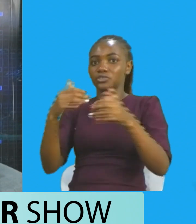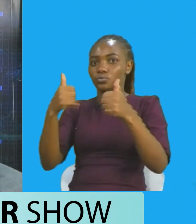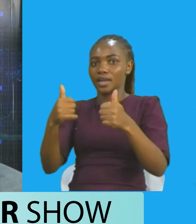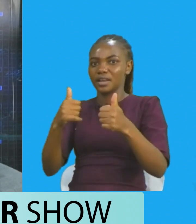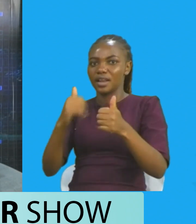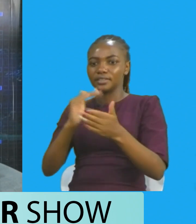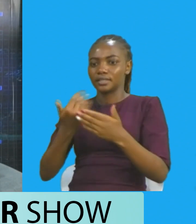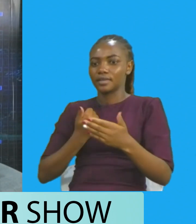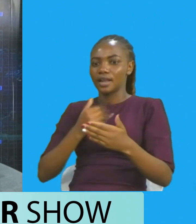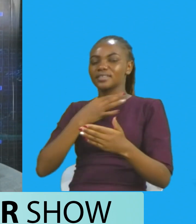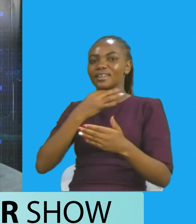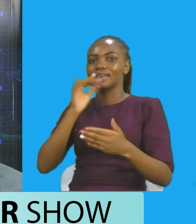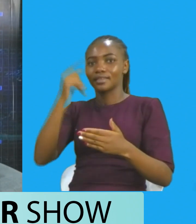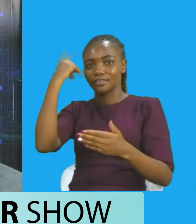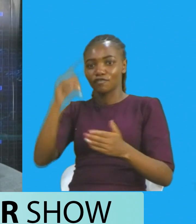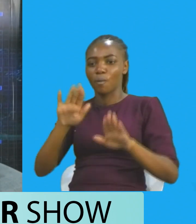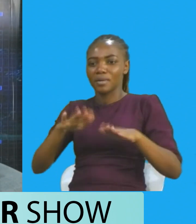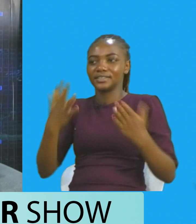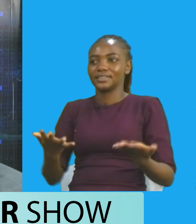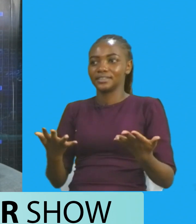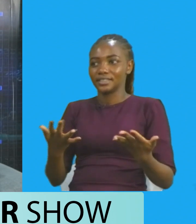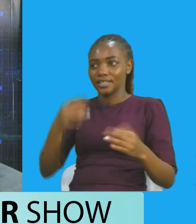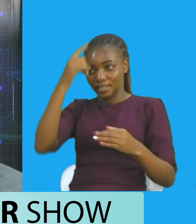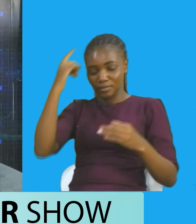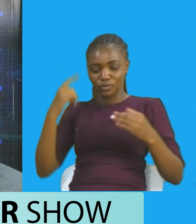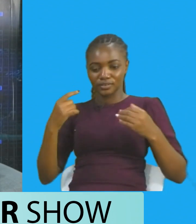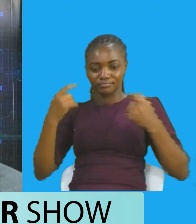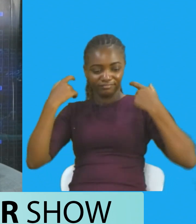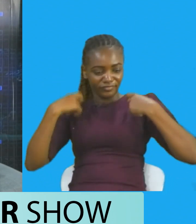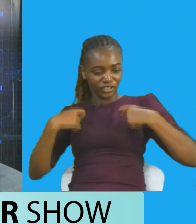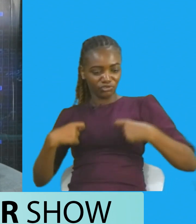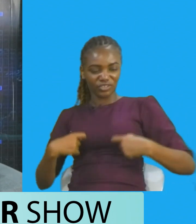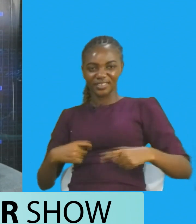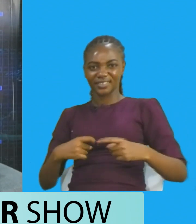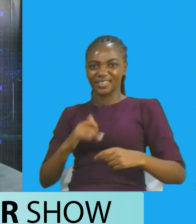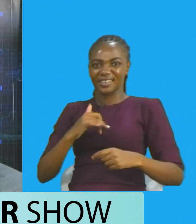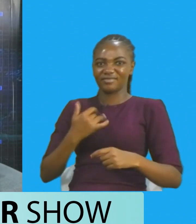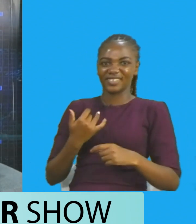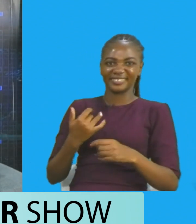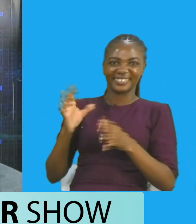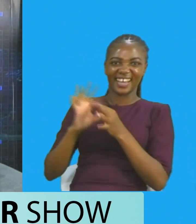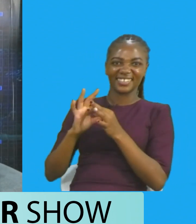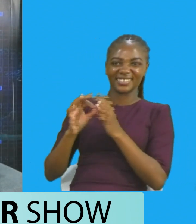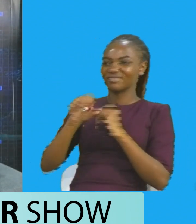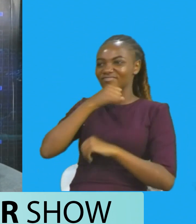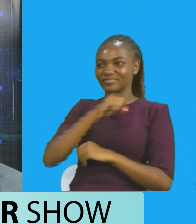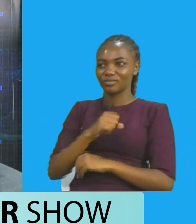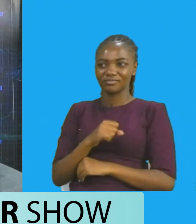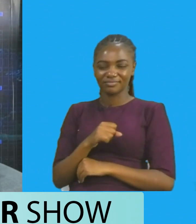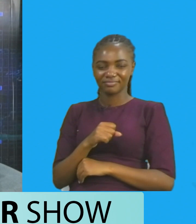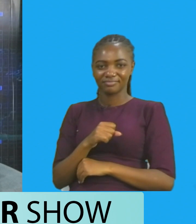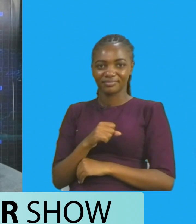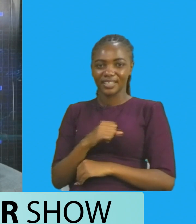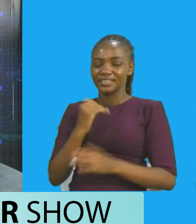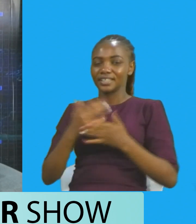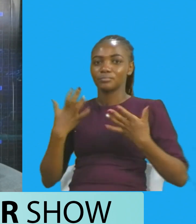with, some cocktail parties with them, because dresses have been outdone in the market. Most people put on